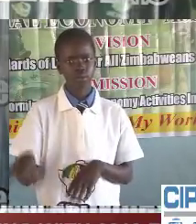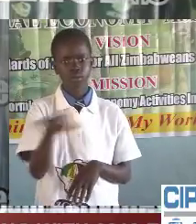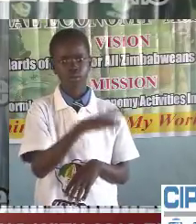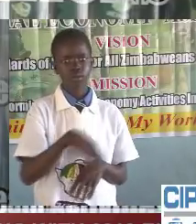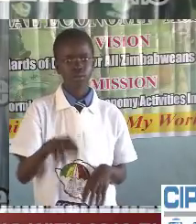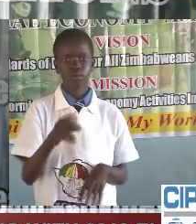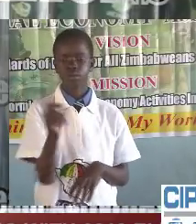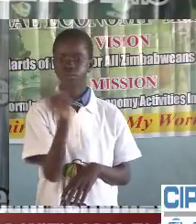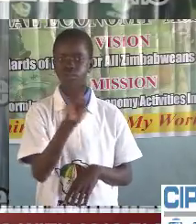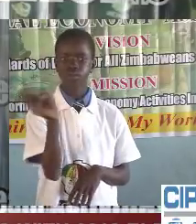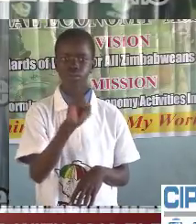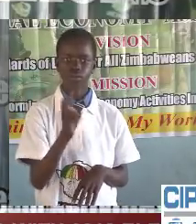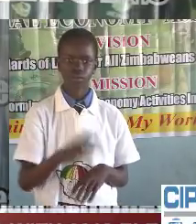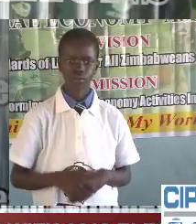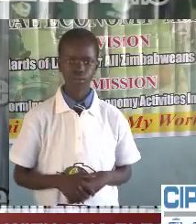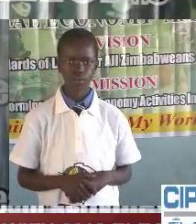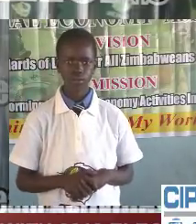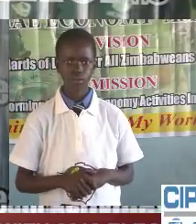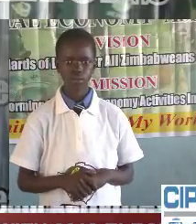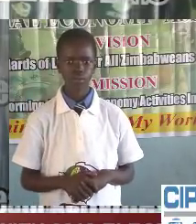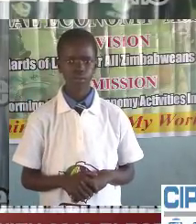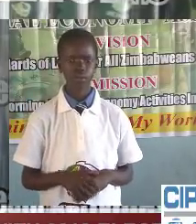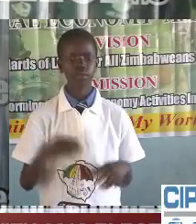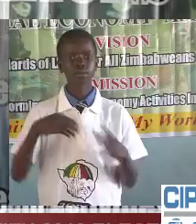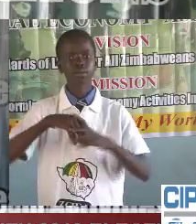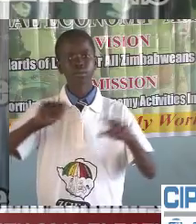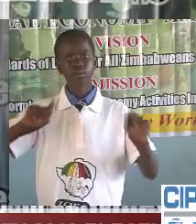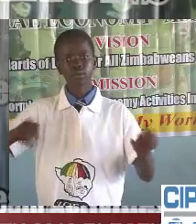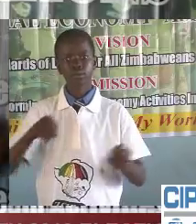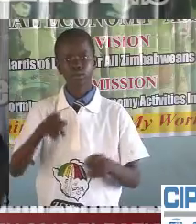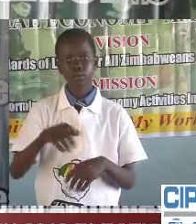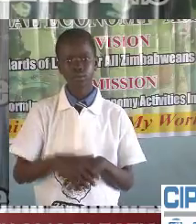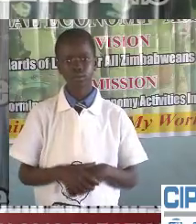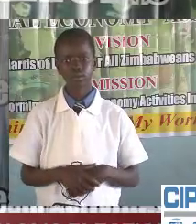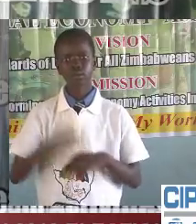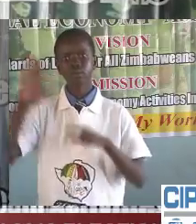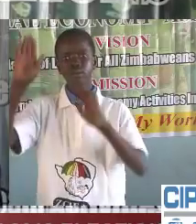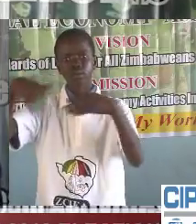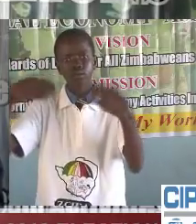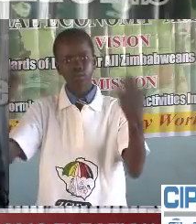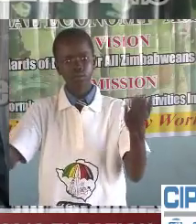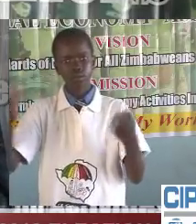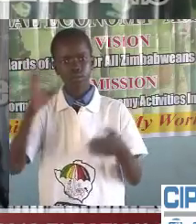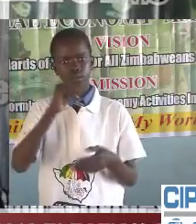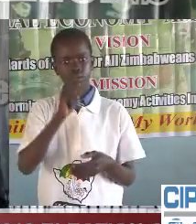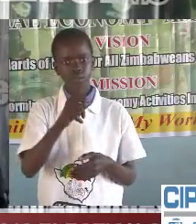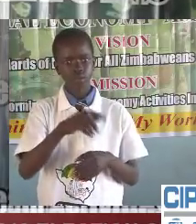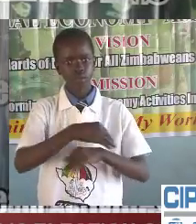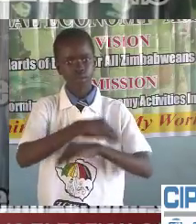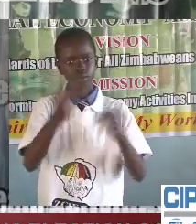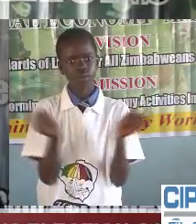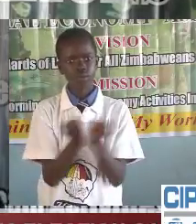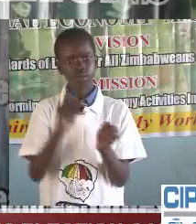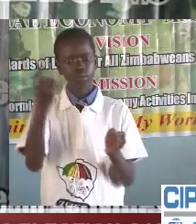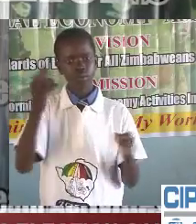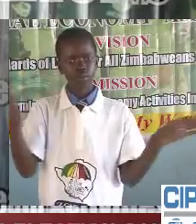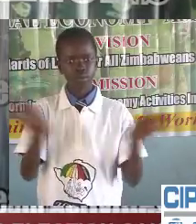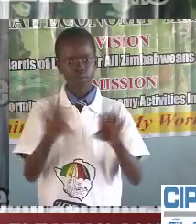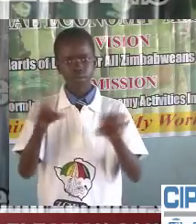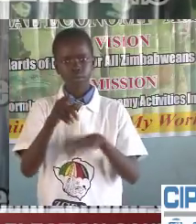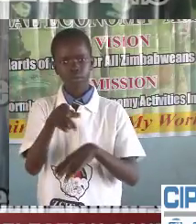here in Masvingo. Tineke kare outside the scope of the work. Tineve media vatikushanda